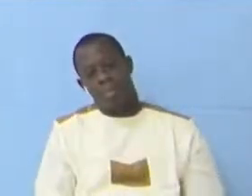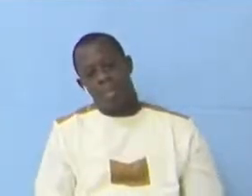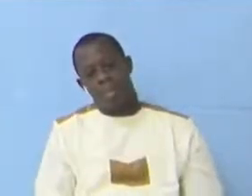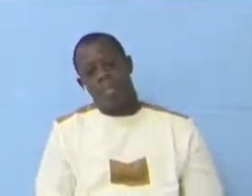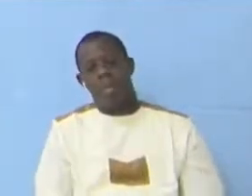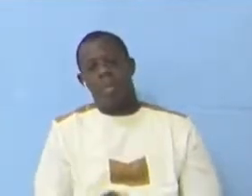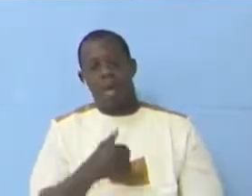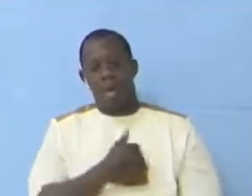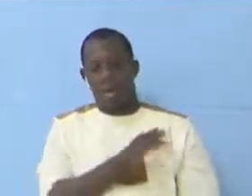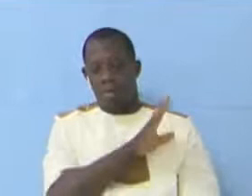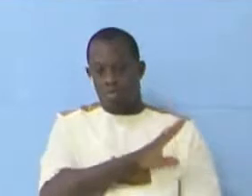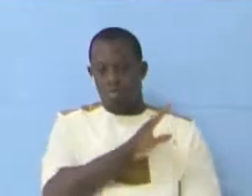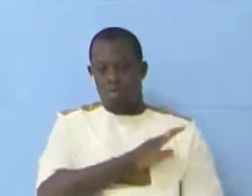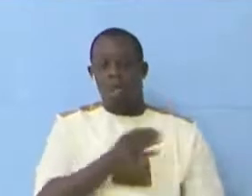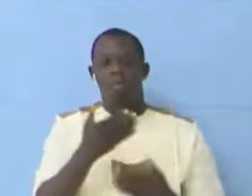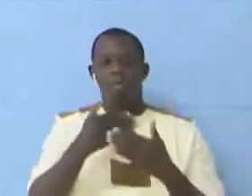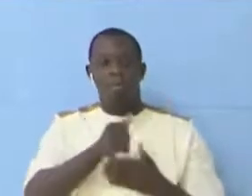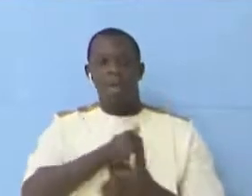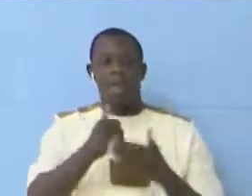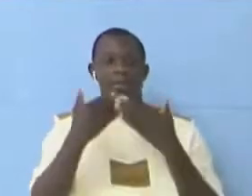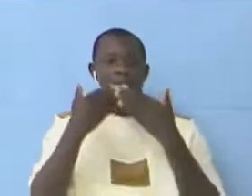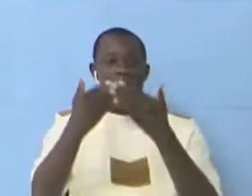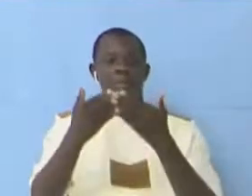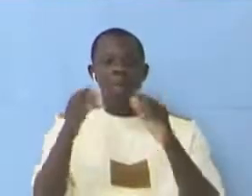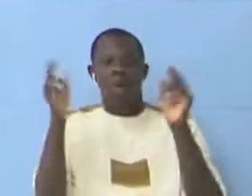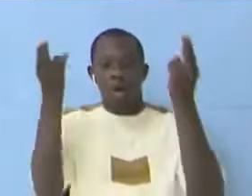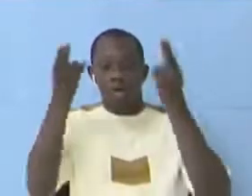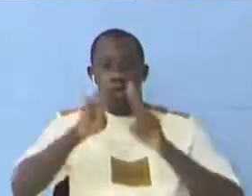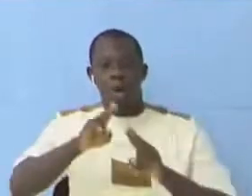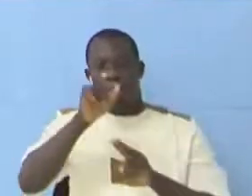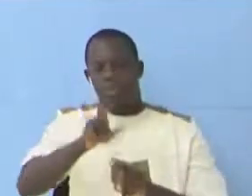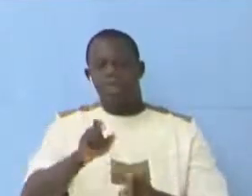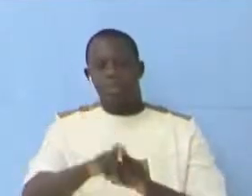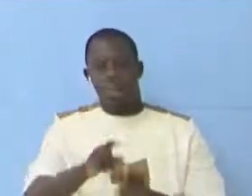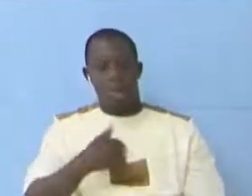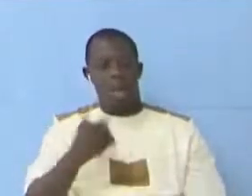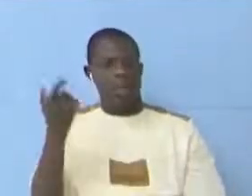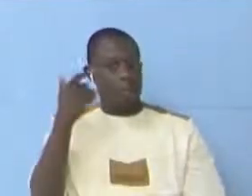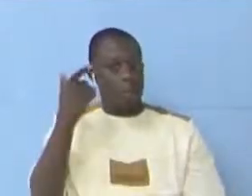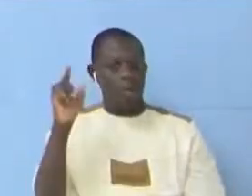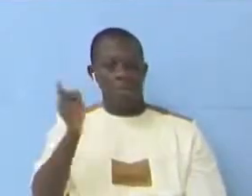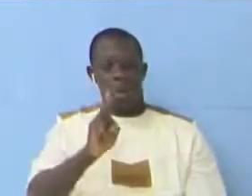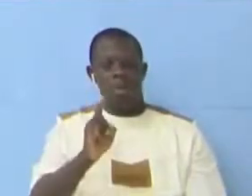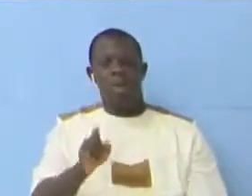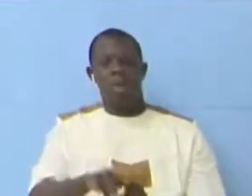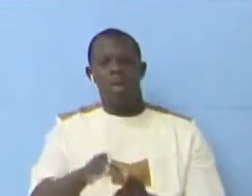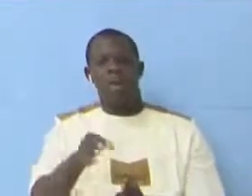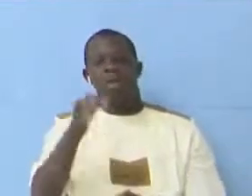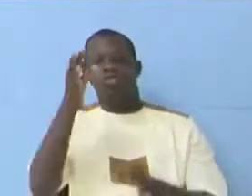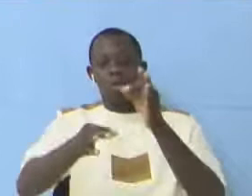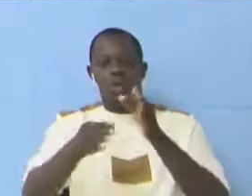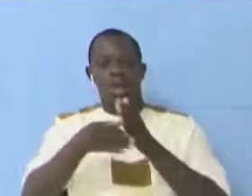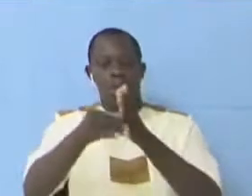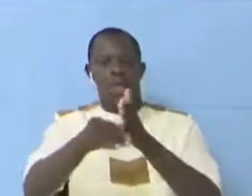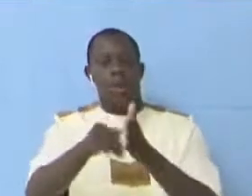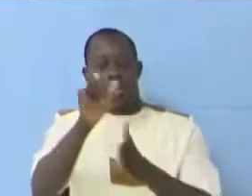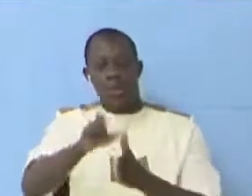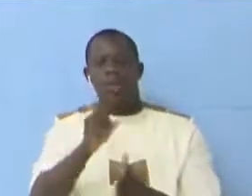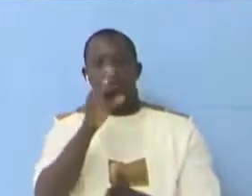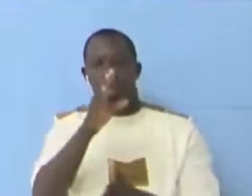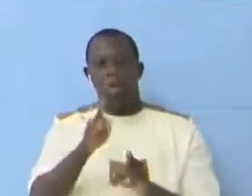I also told my lawyer that I've heard what the judge said, but I've not heard what Allah